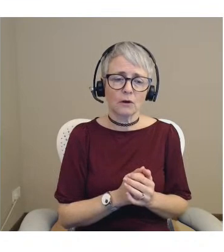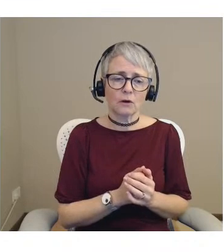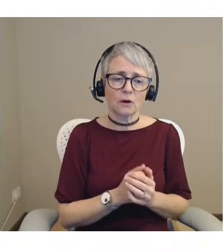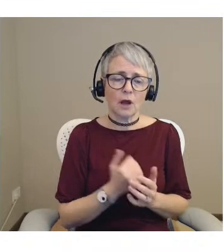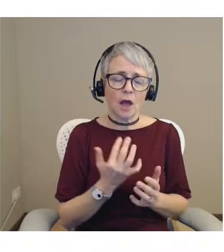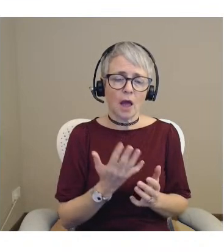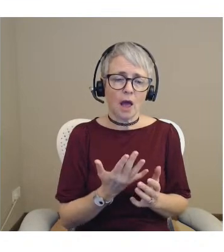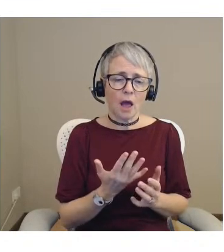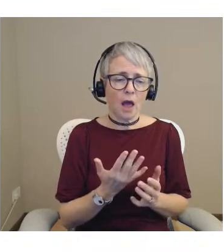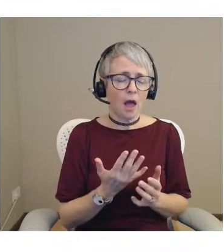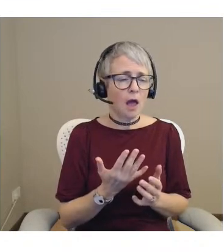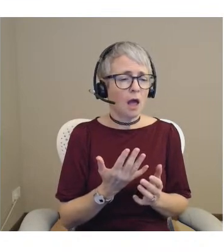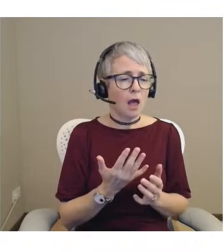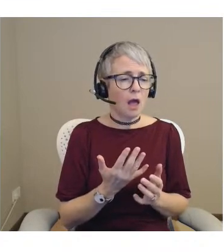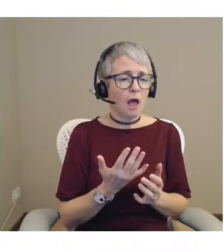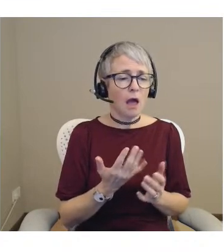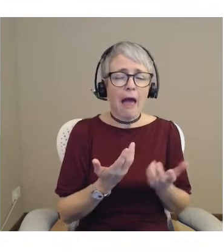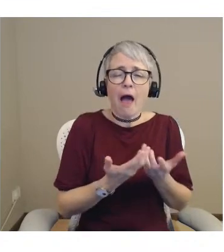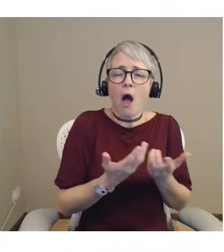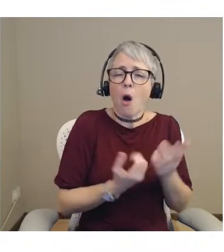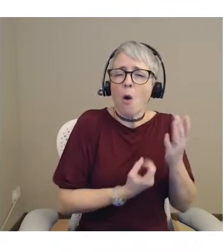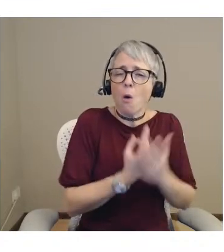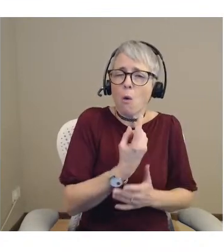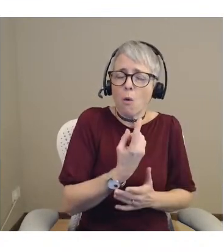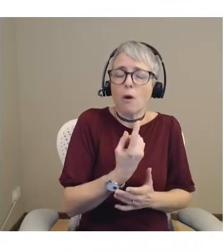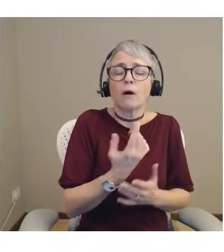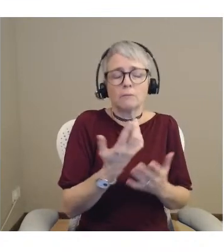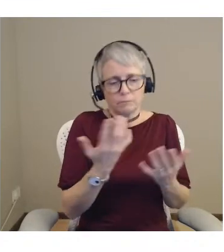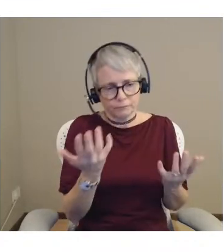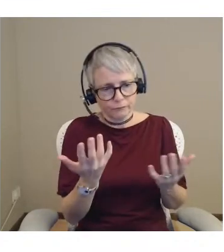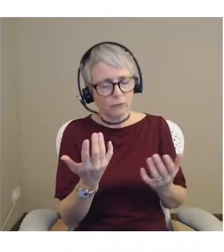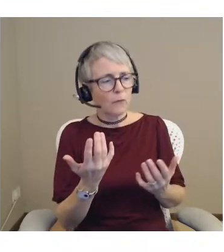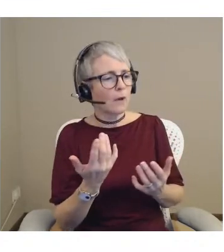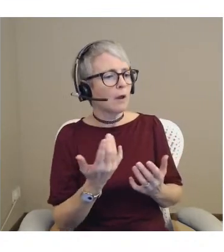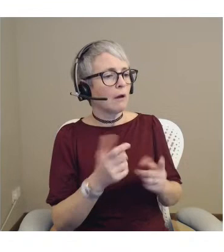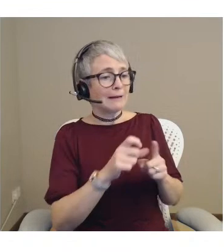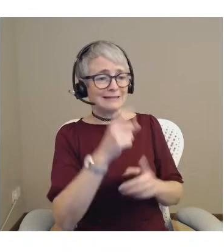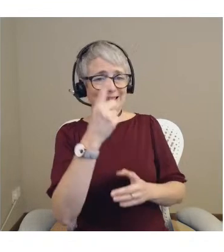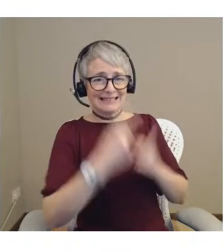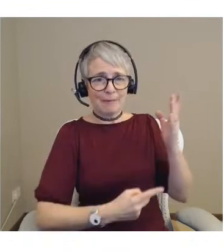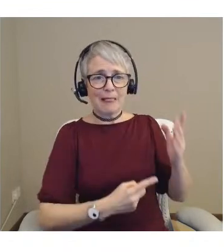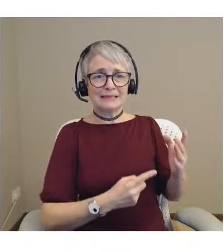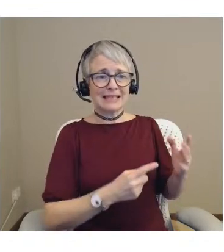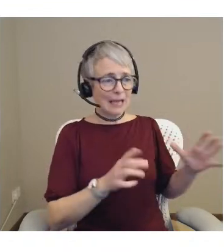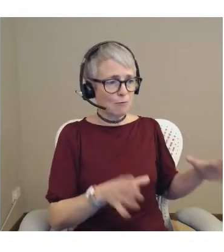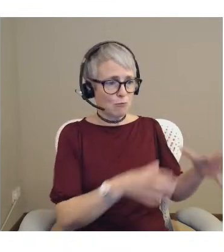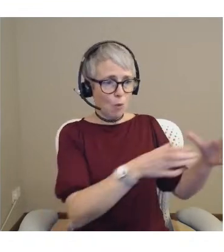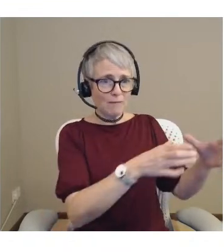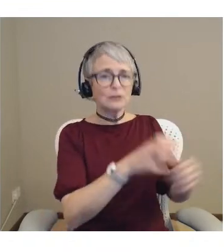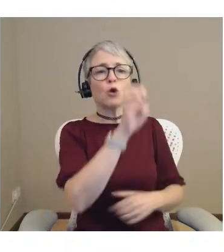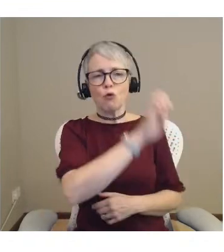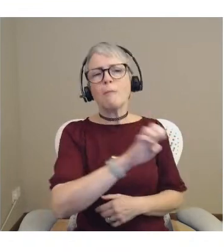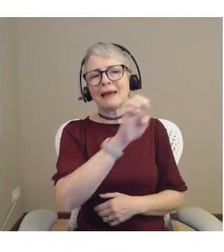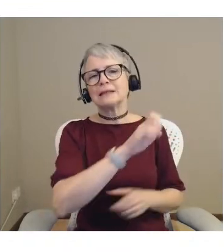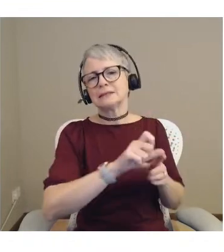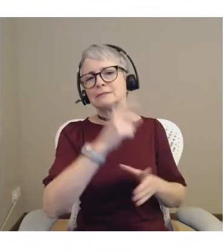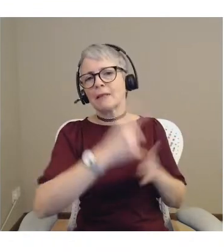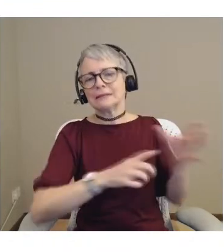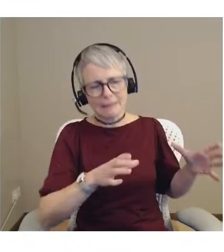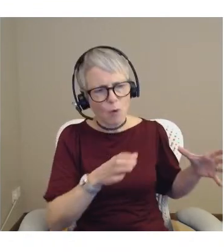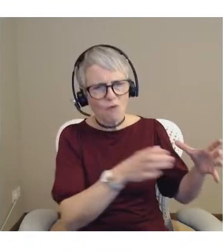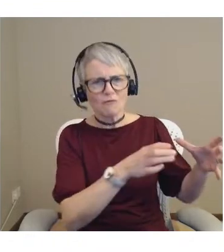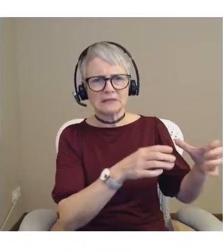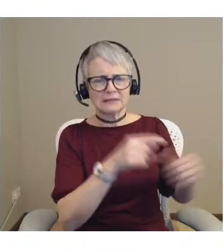a good conversation and a good involvement of the disability movement, the European disability movement